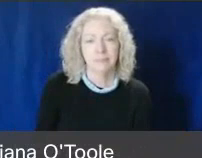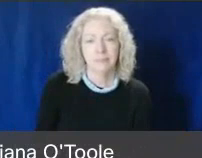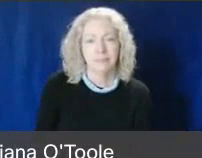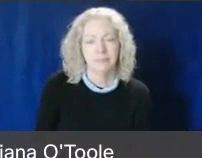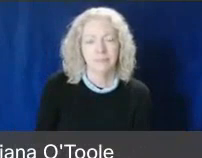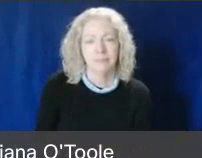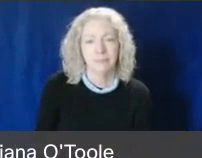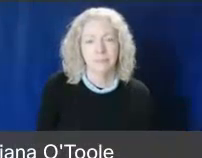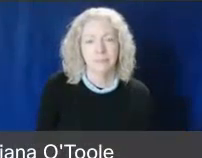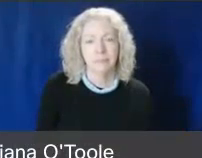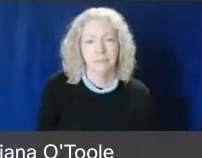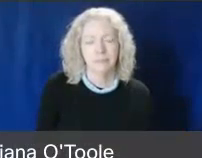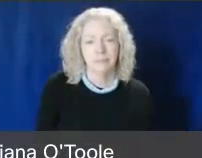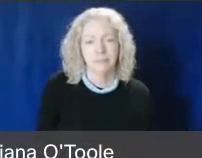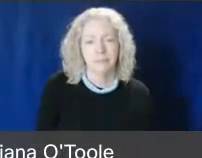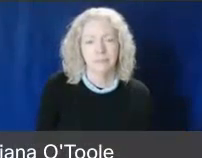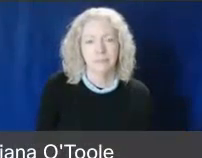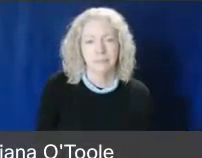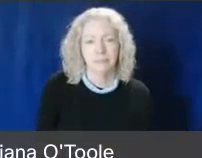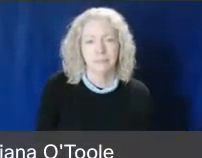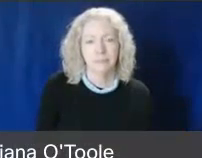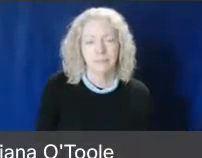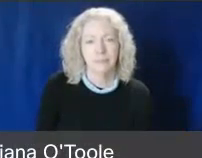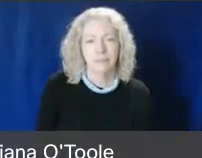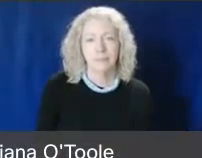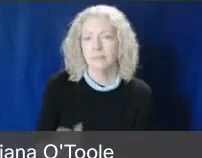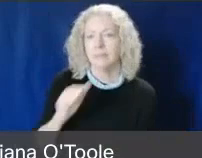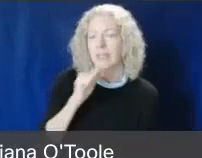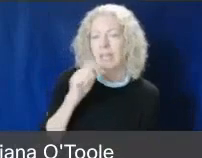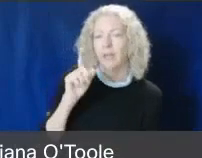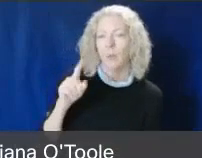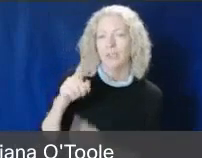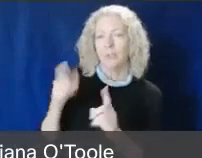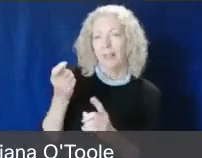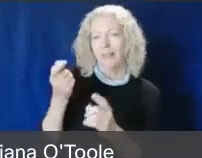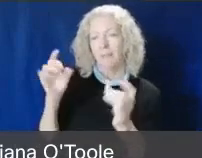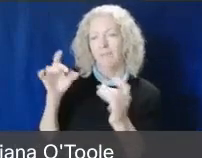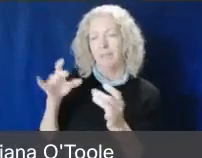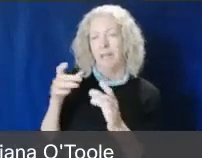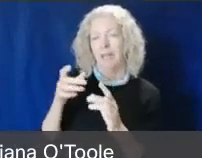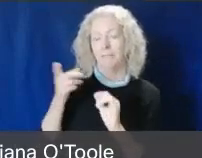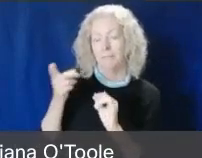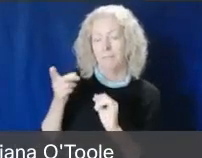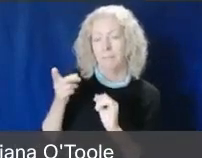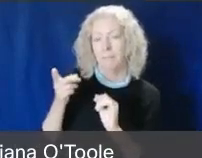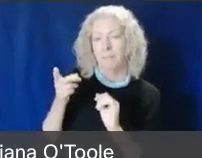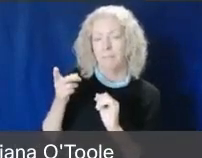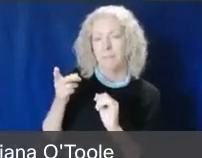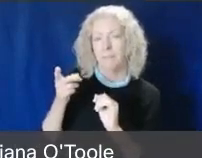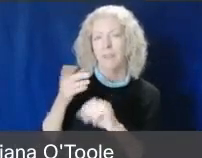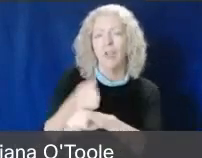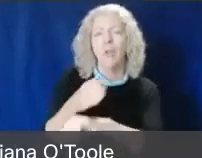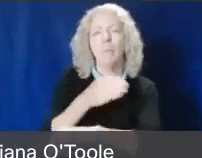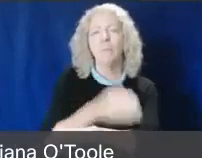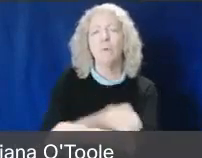So not a question, but a good input from Laura Benamatz. In improving my responsiveness and effectiveness